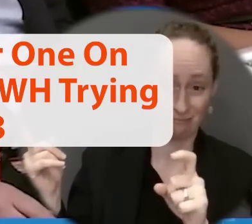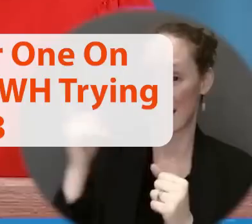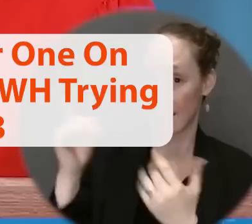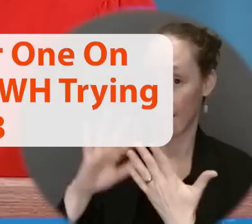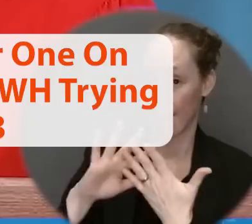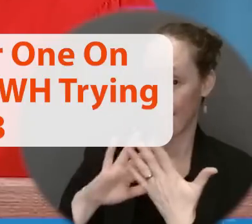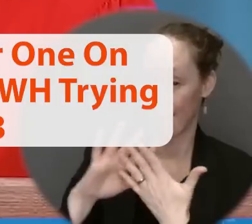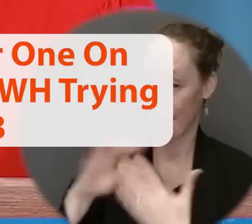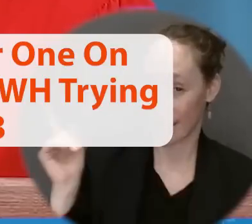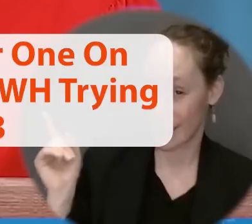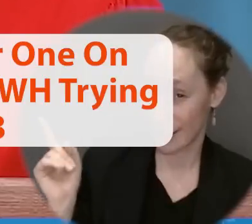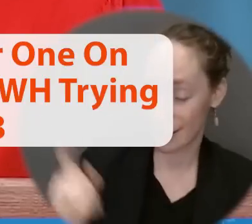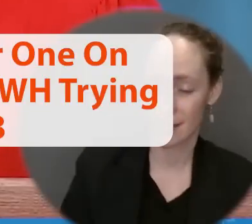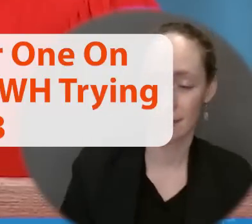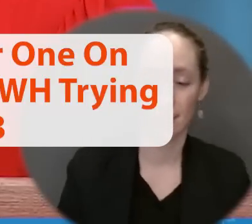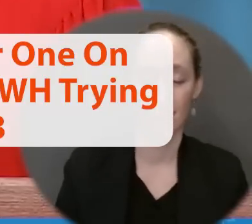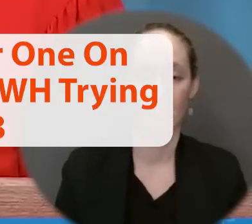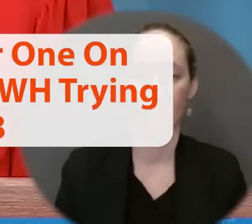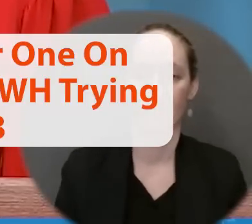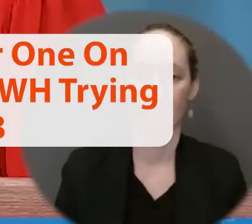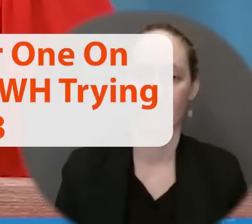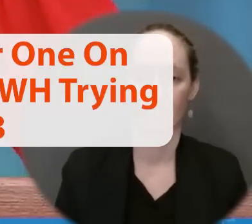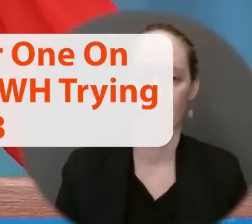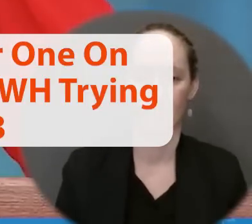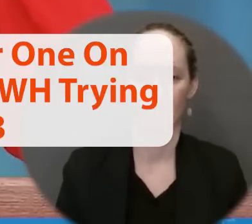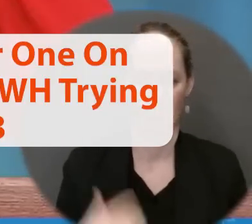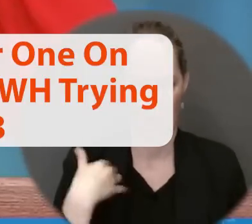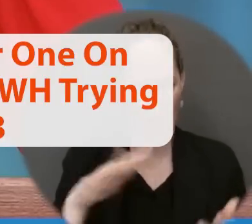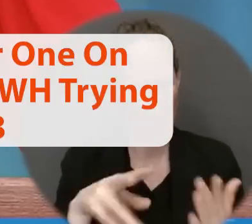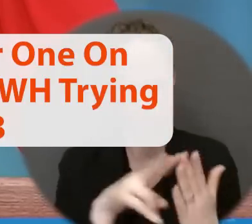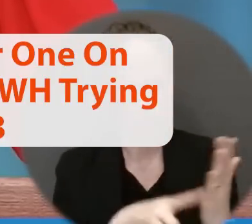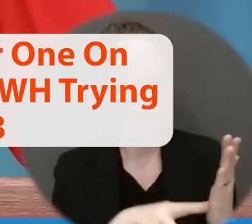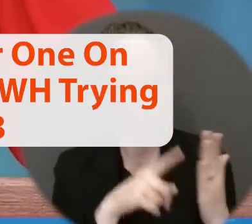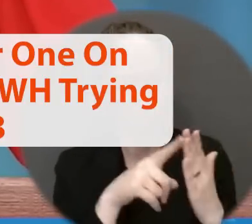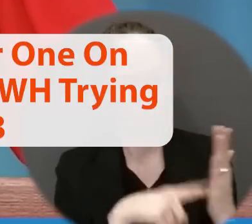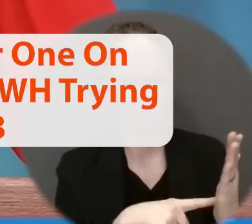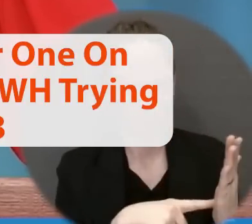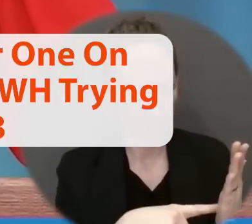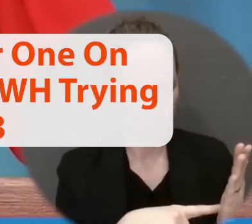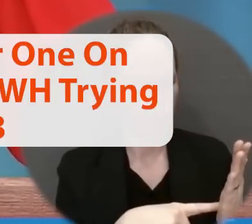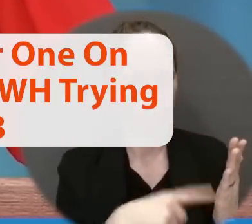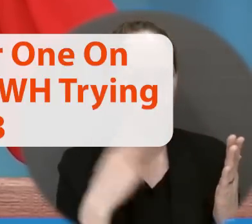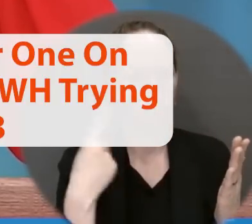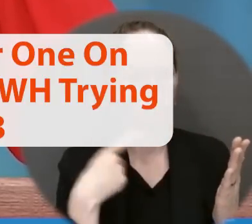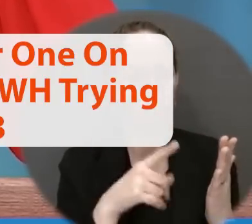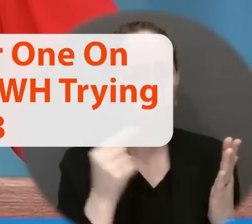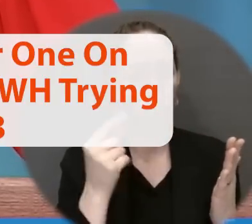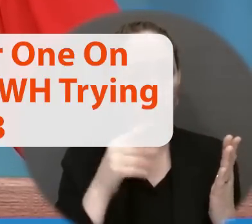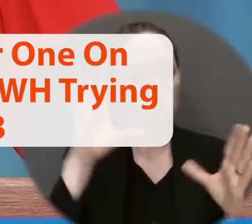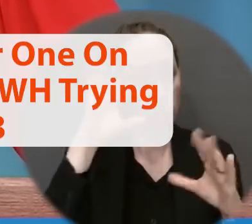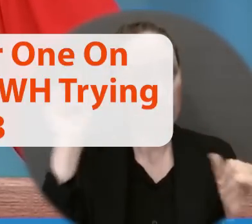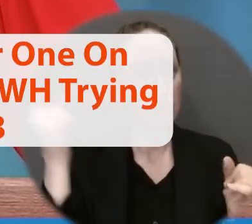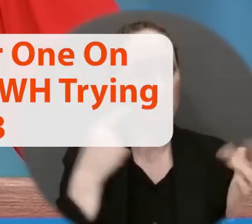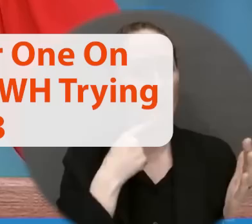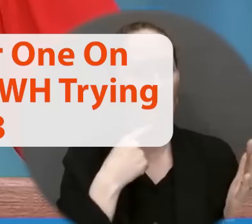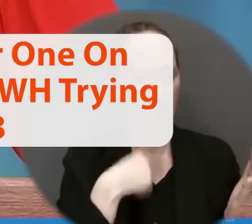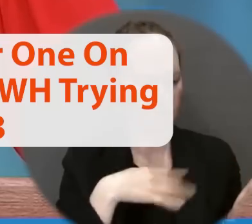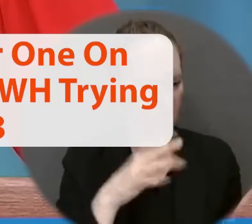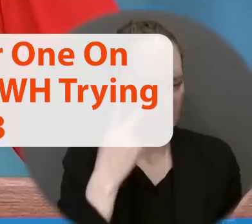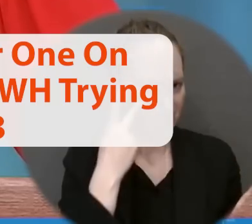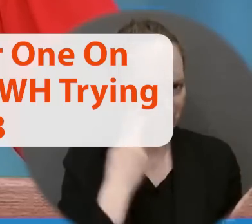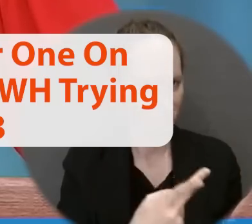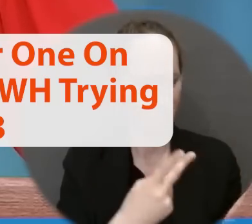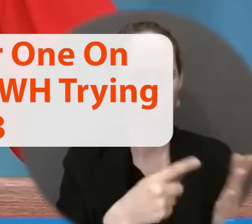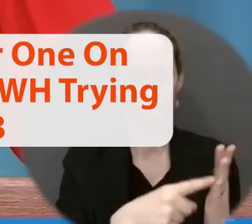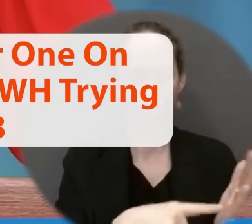Who? So I have read out the president's statement. I have read it out yesterday and what he said. He said that he respects